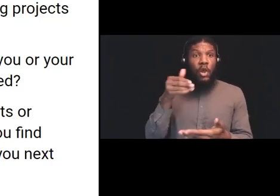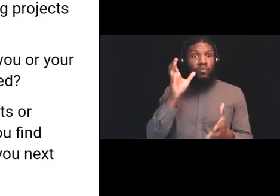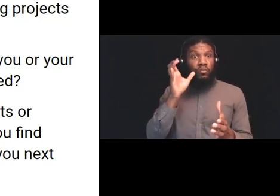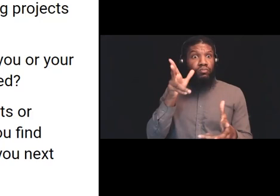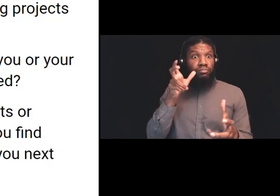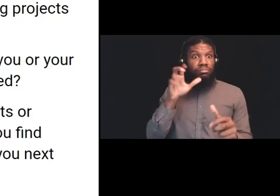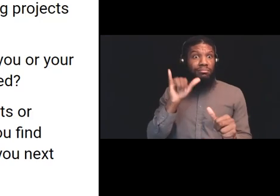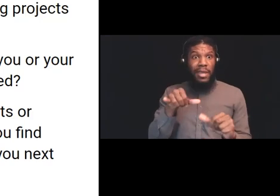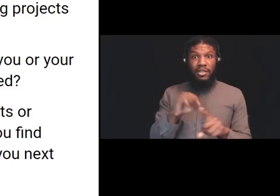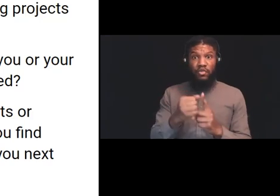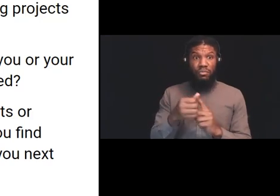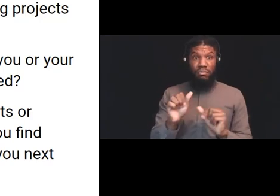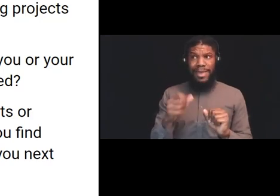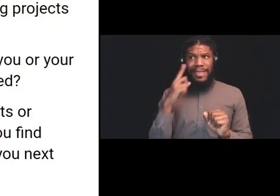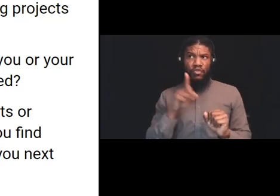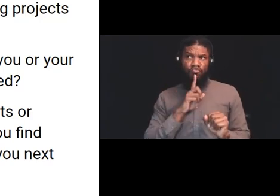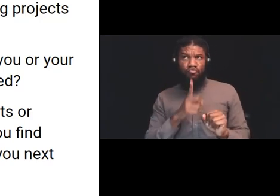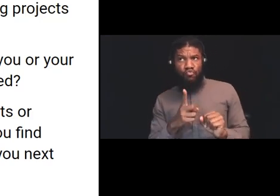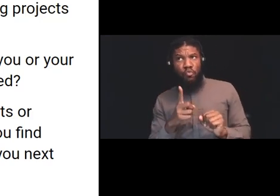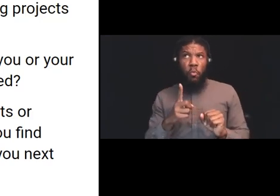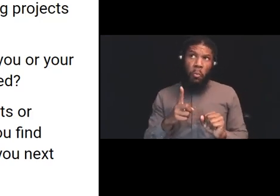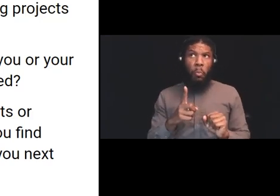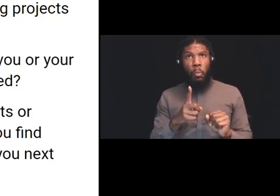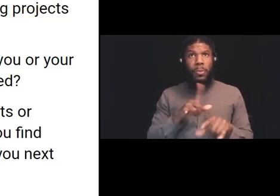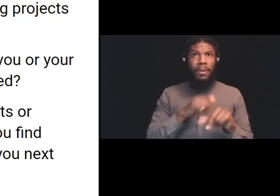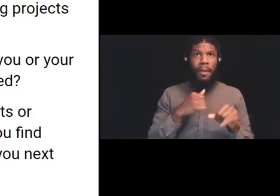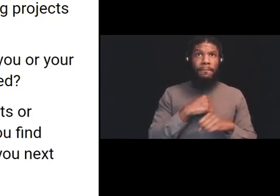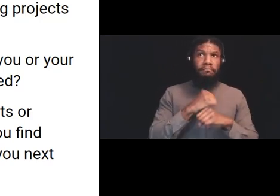true. I'm thinking too, I know